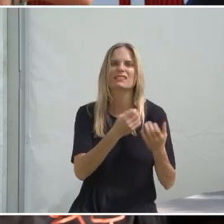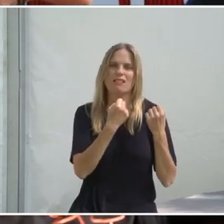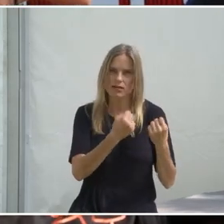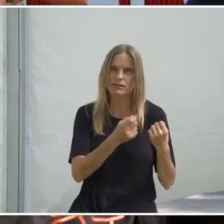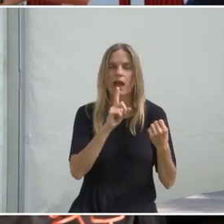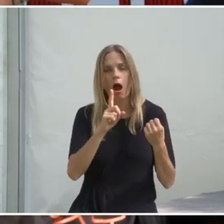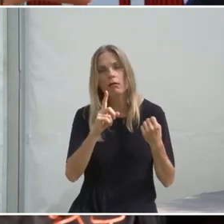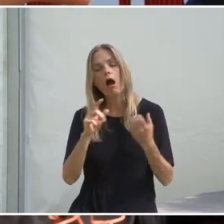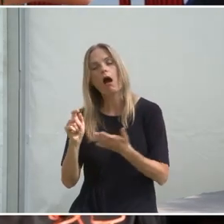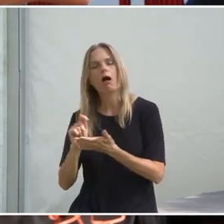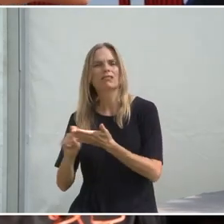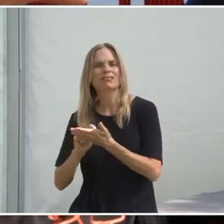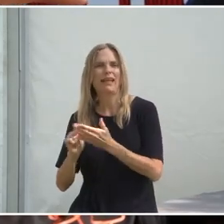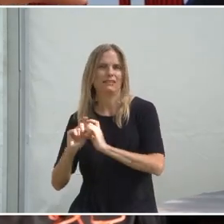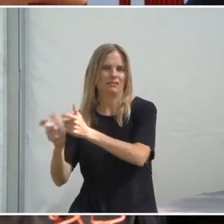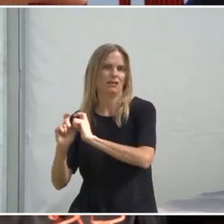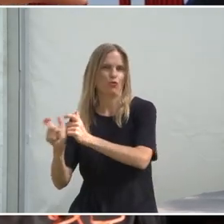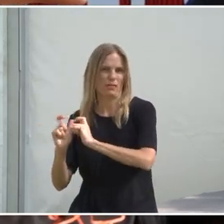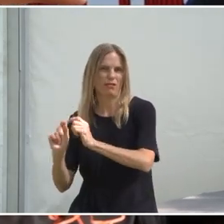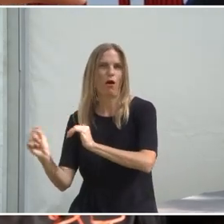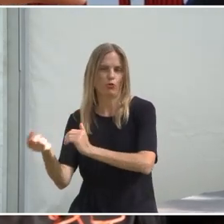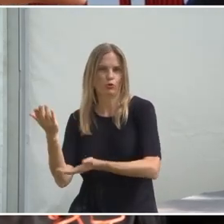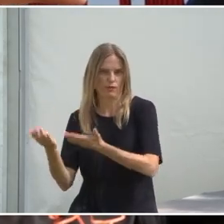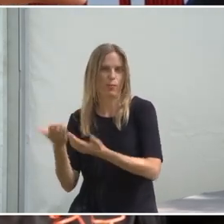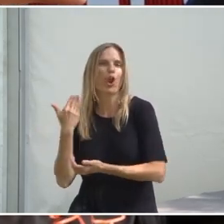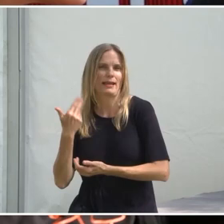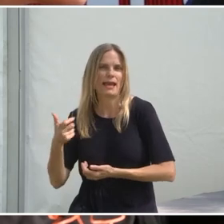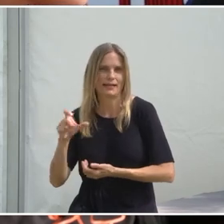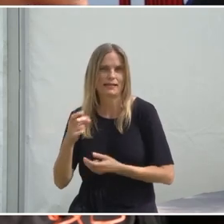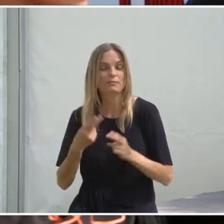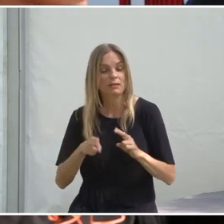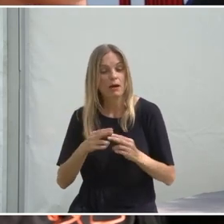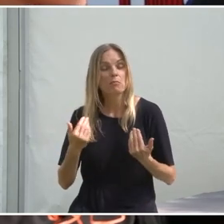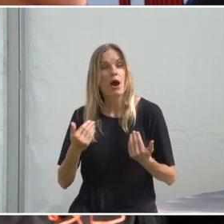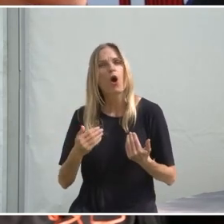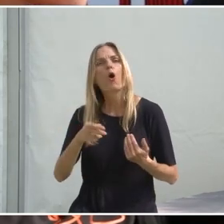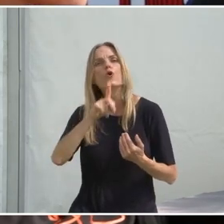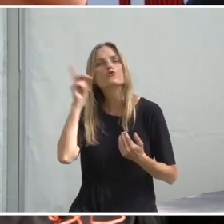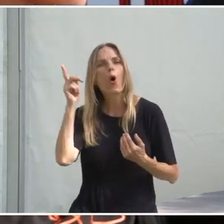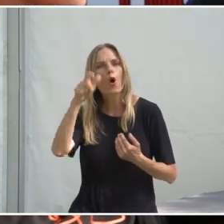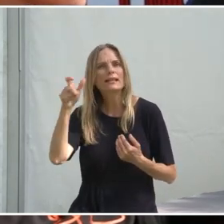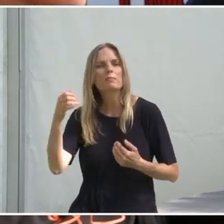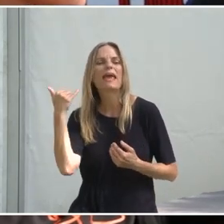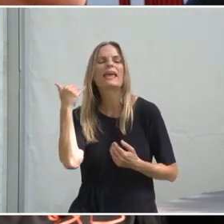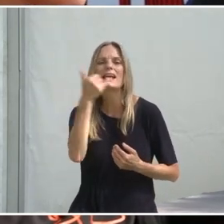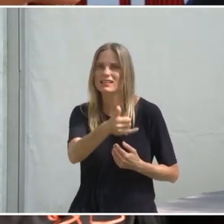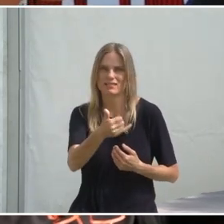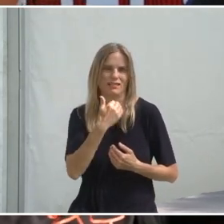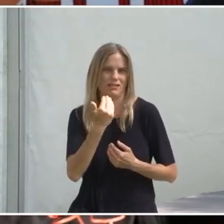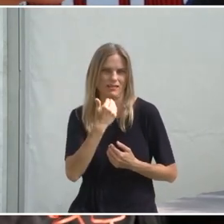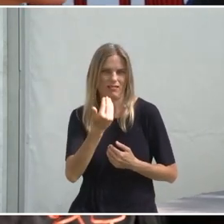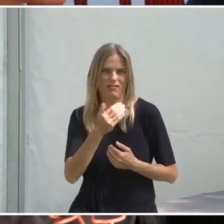I mean, this is also the kind of stigma we have, that young people nowadays don't like to call, and they're scared to call when they go to